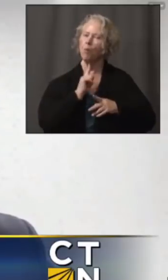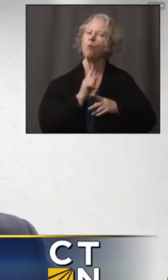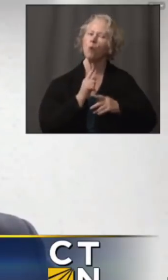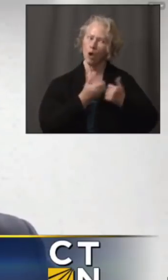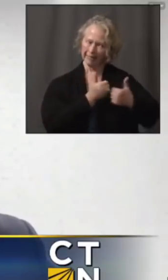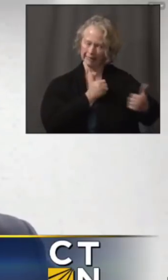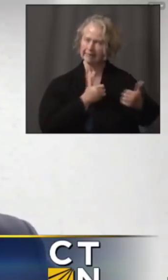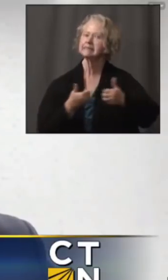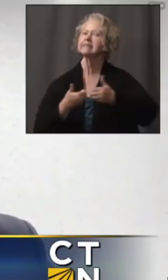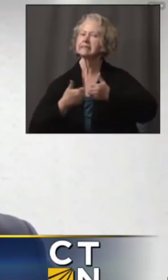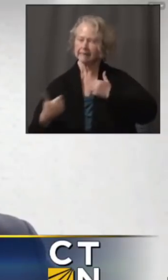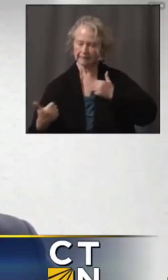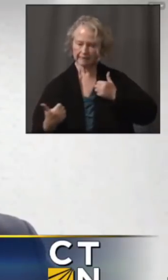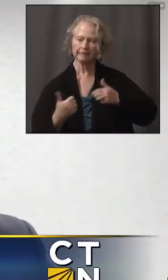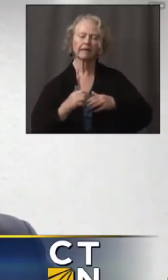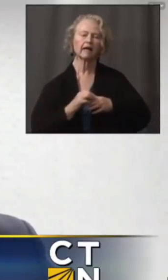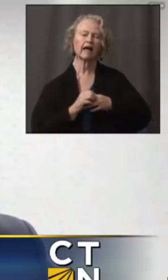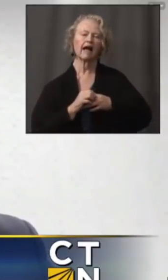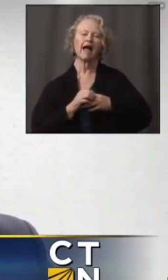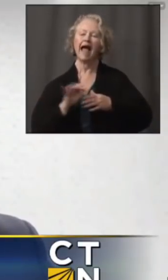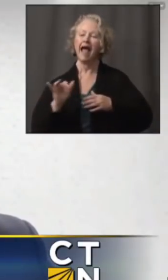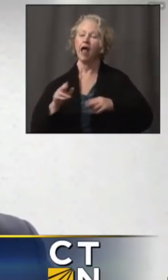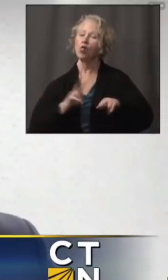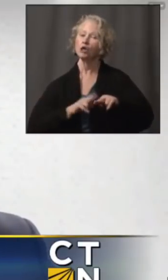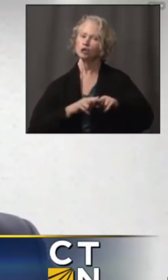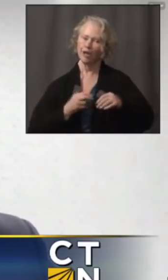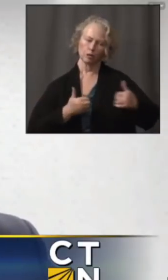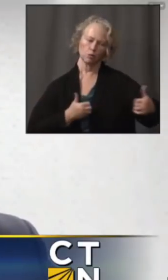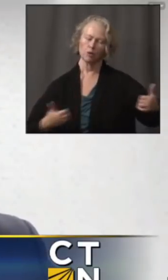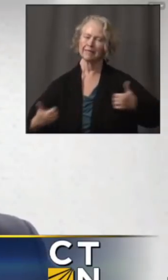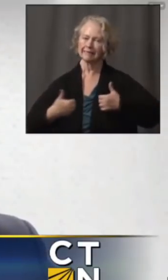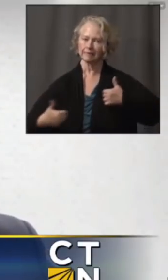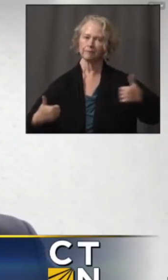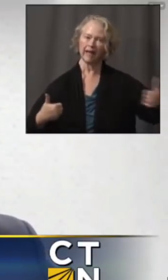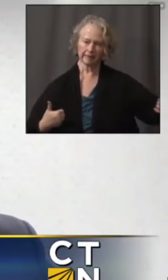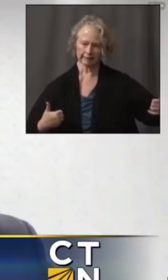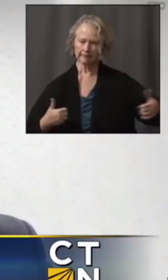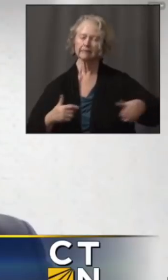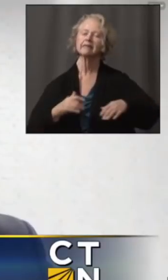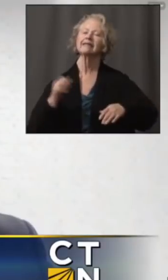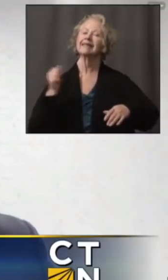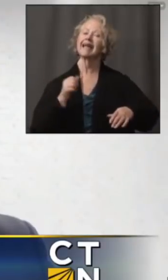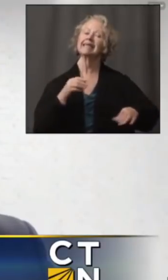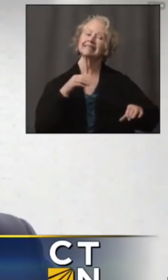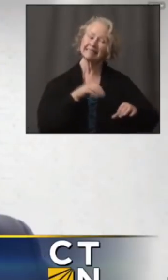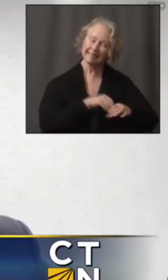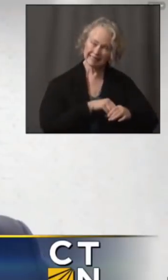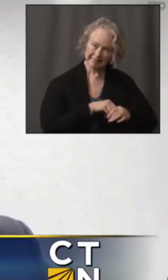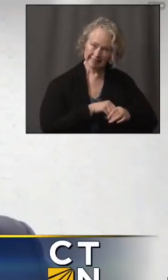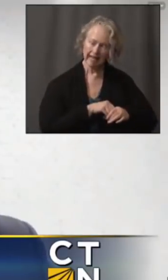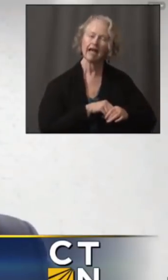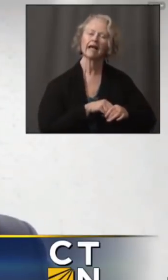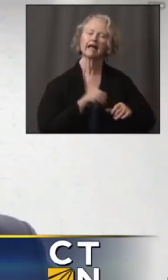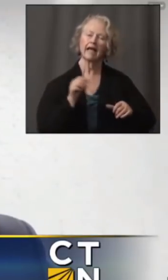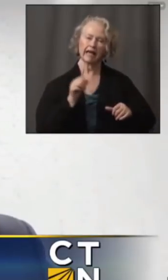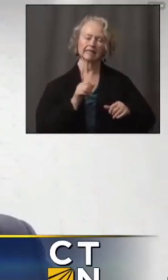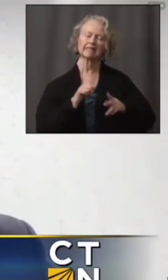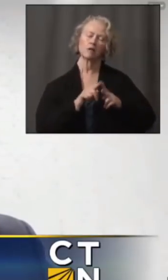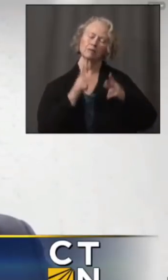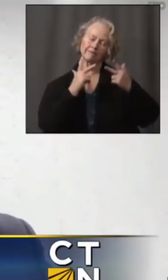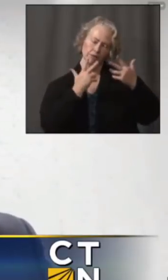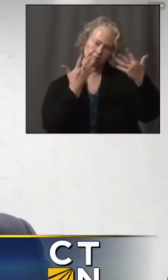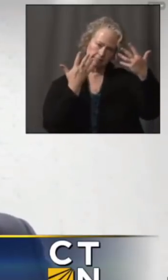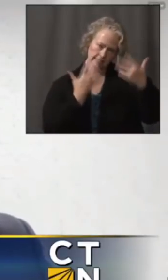distant. There were people in terms of chairs that were spaced out. Yes, it was indoors dealing with a very tragic